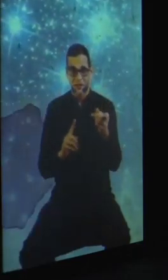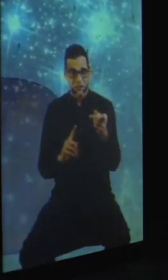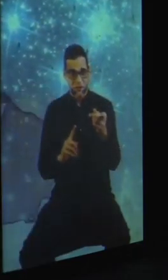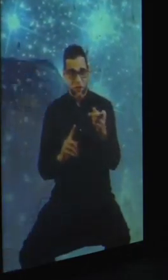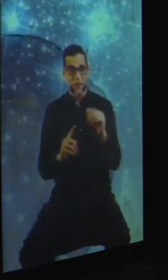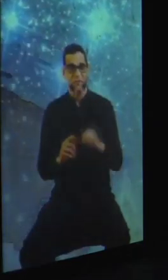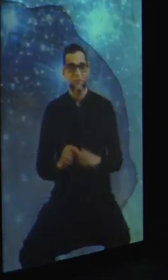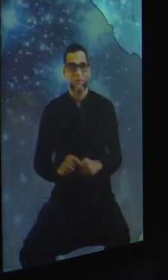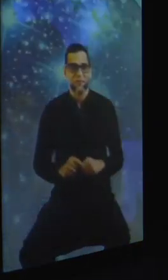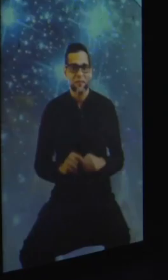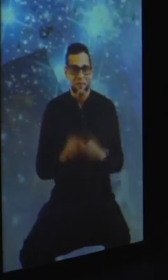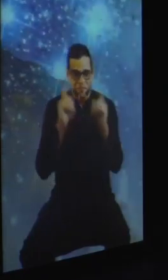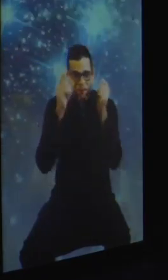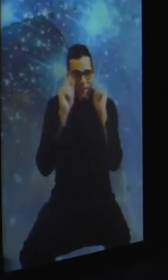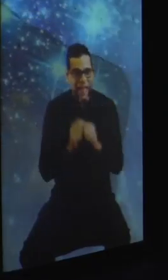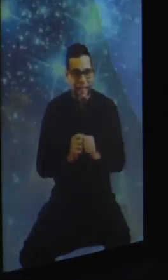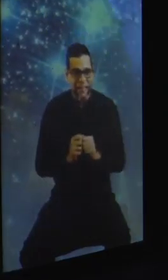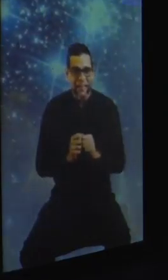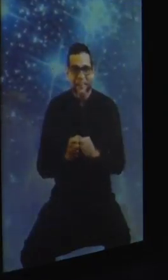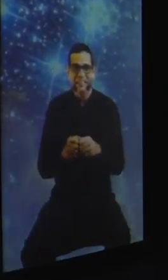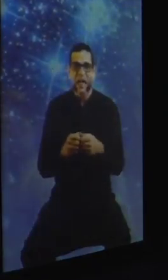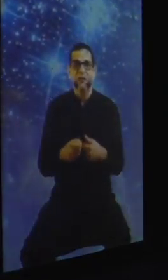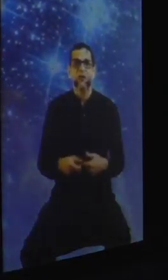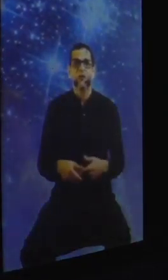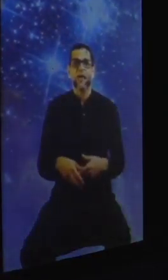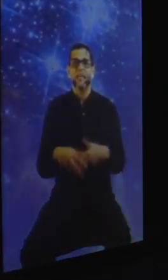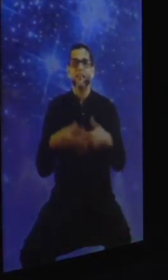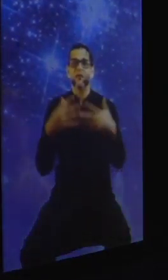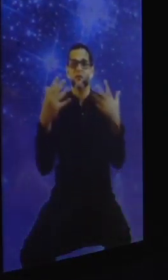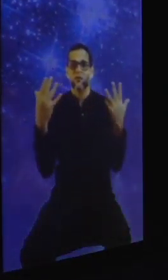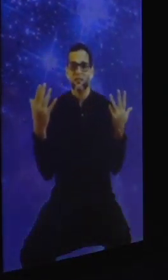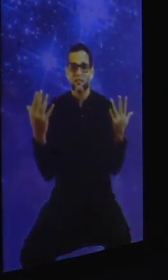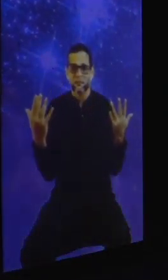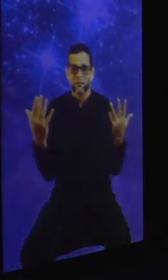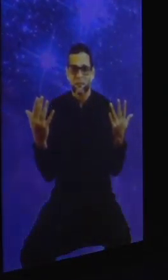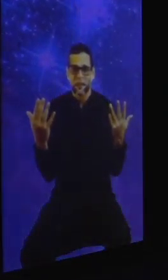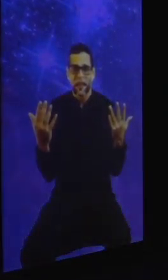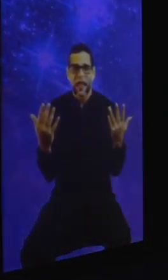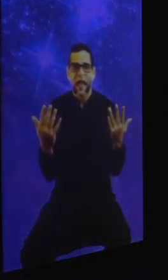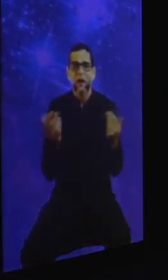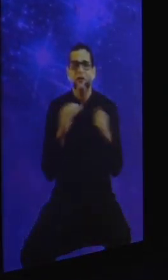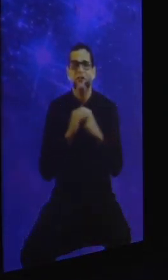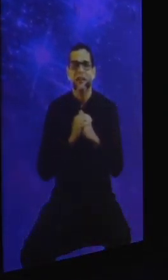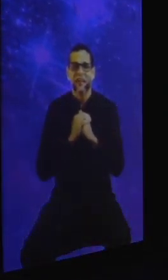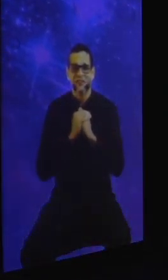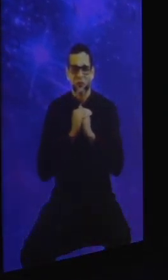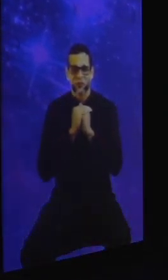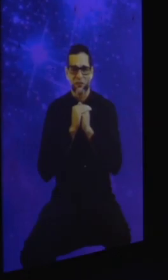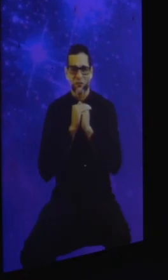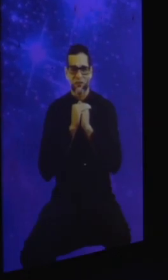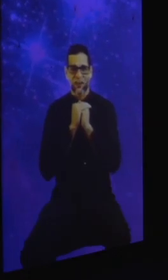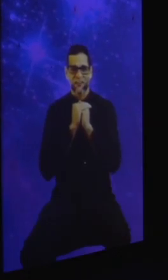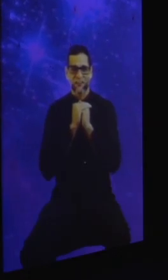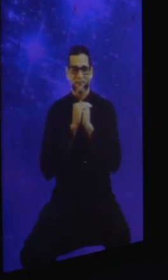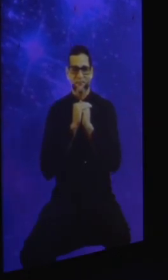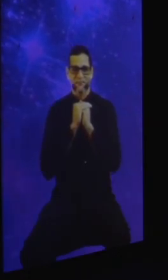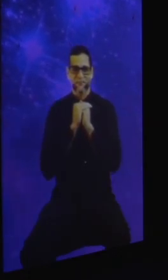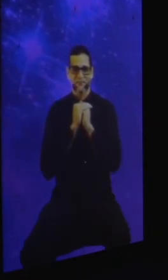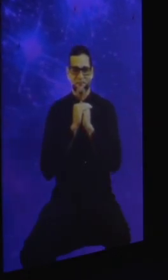You know it. The Big Bang, the sound that created the universe. How do you tell that story to a